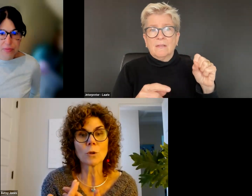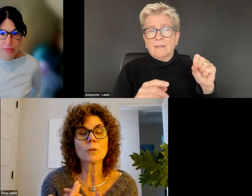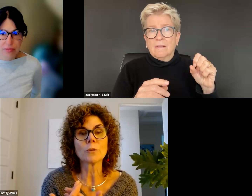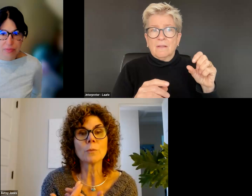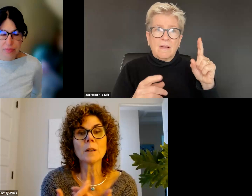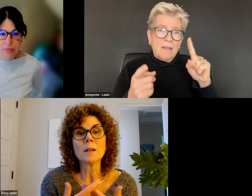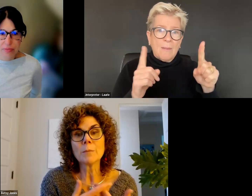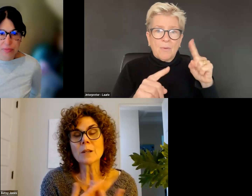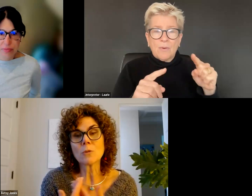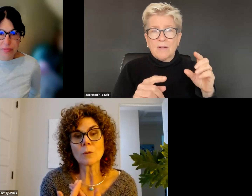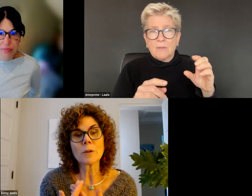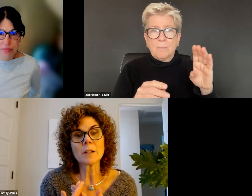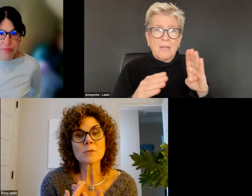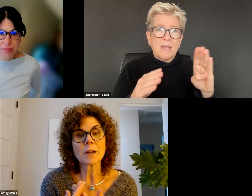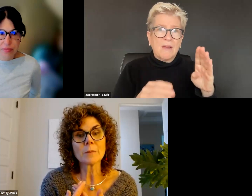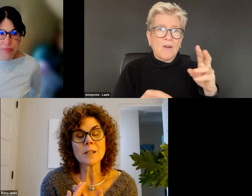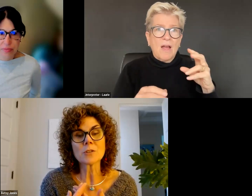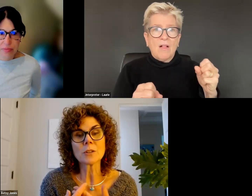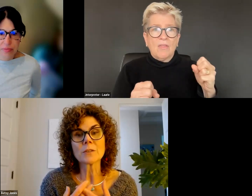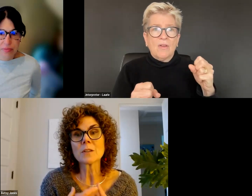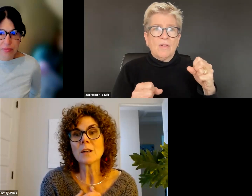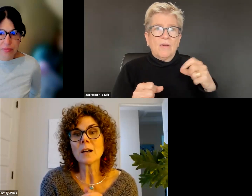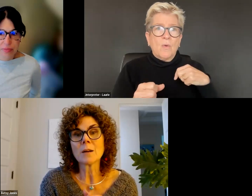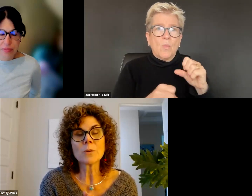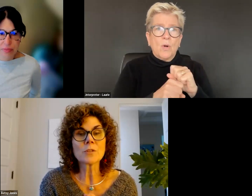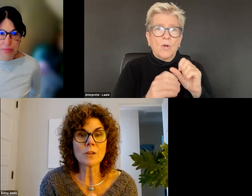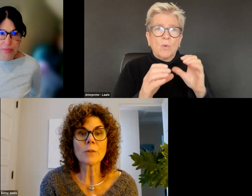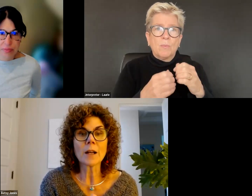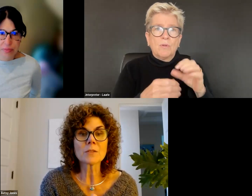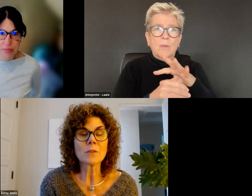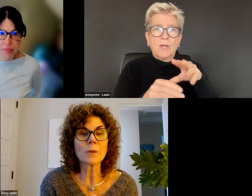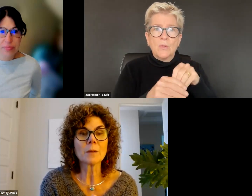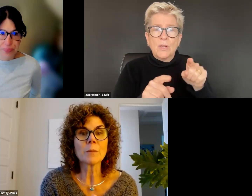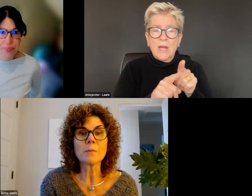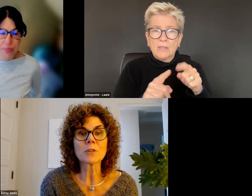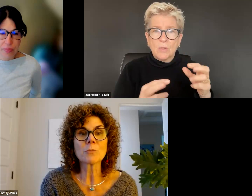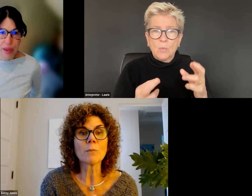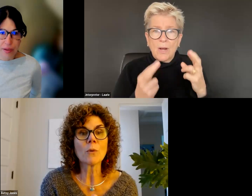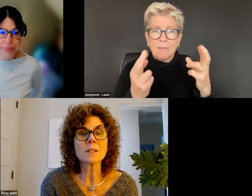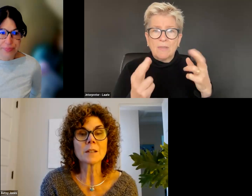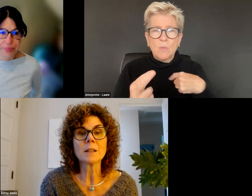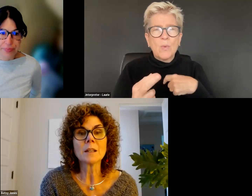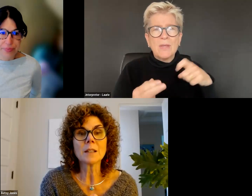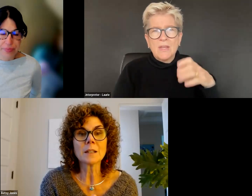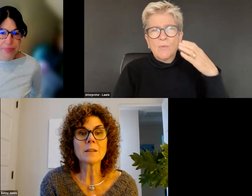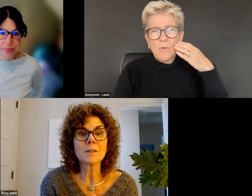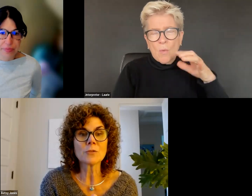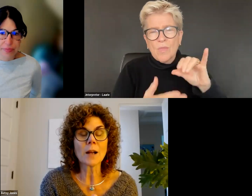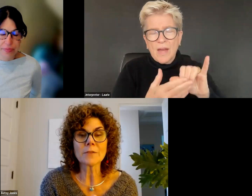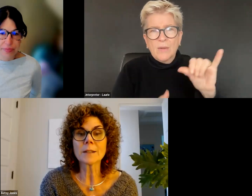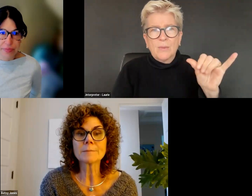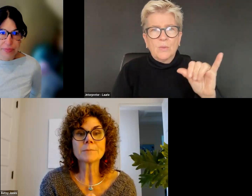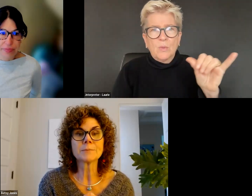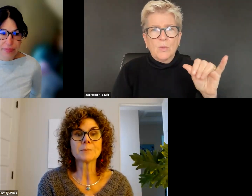crisis work group be incorporated as recommendations, we should know that so that we can be much more pointed in